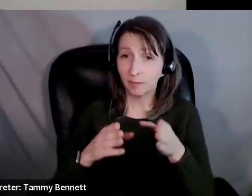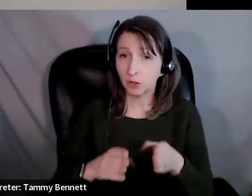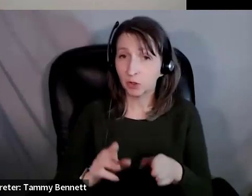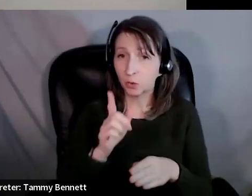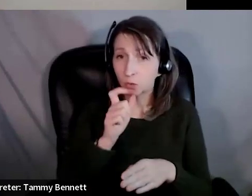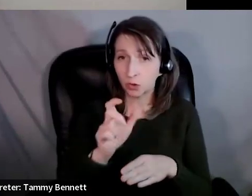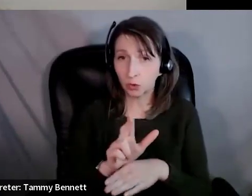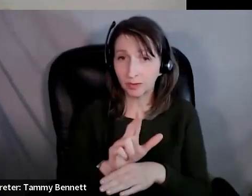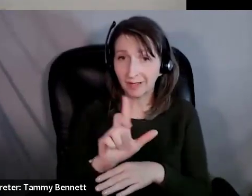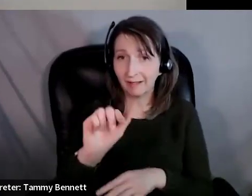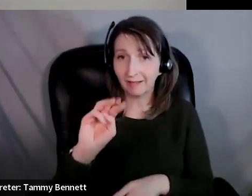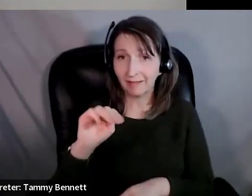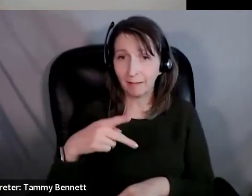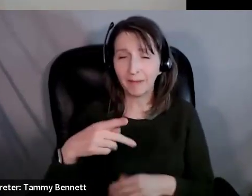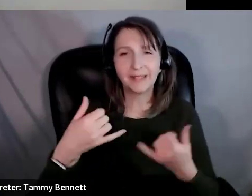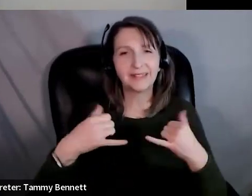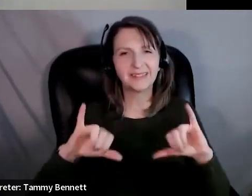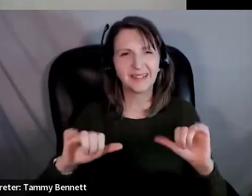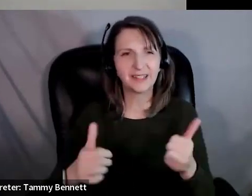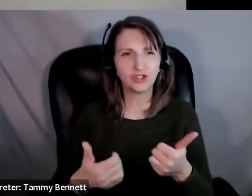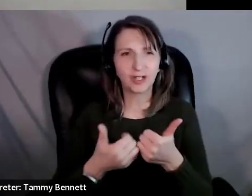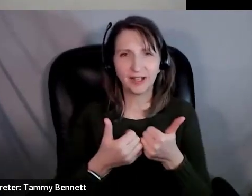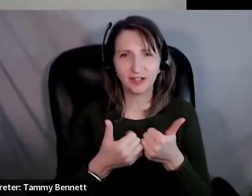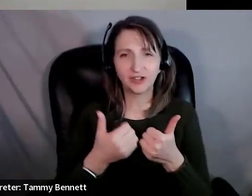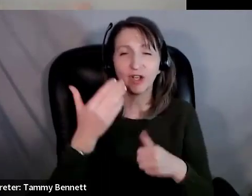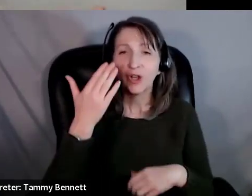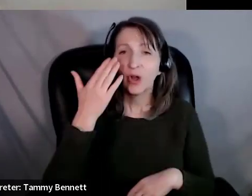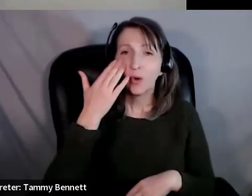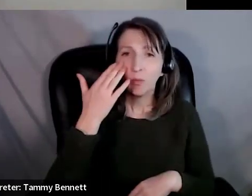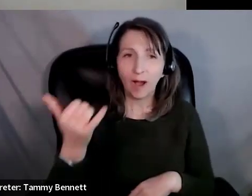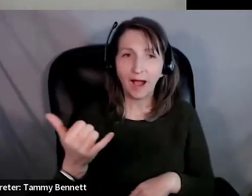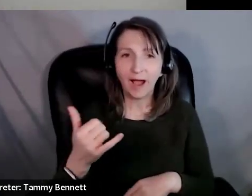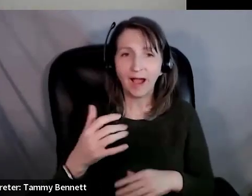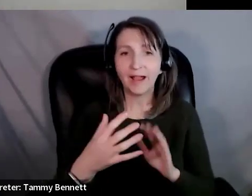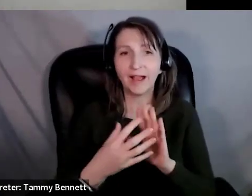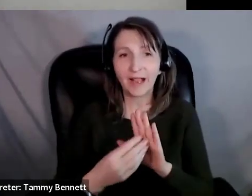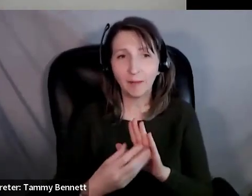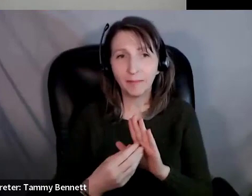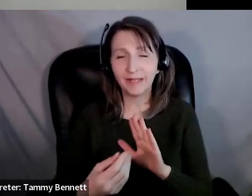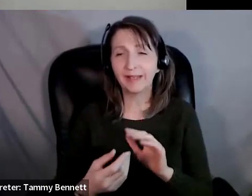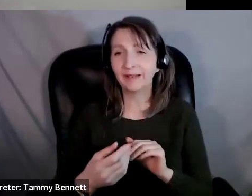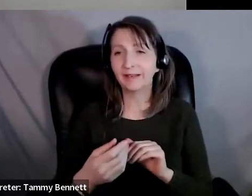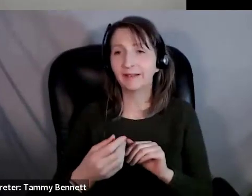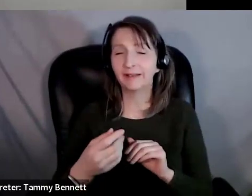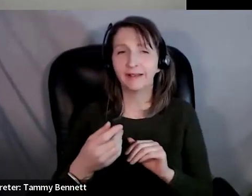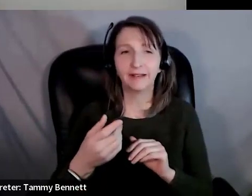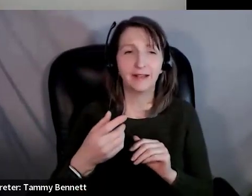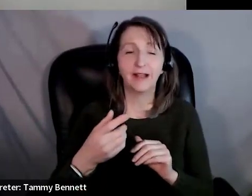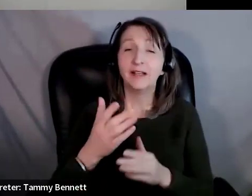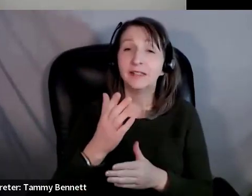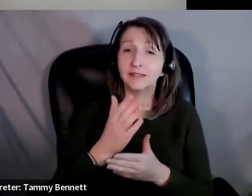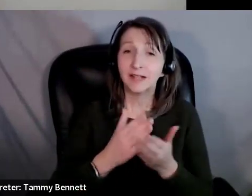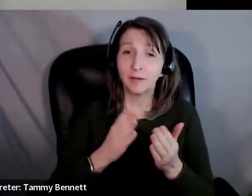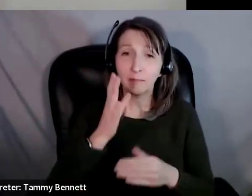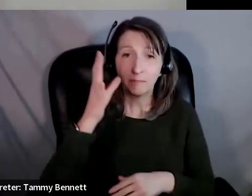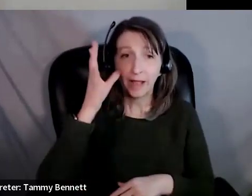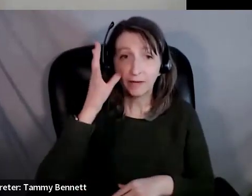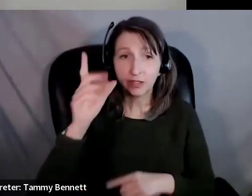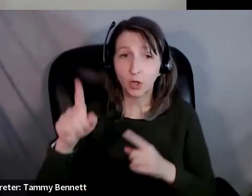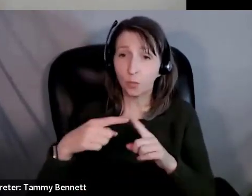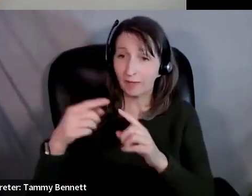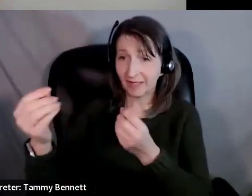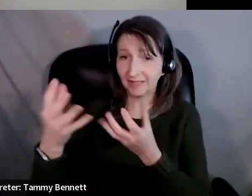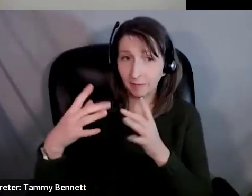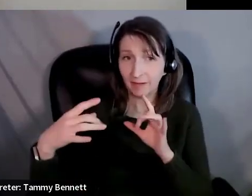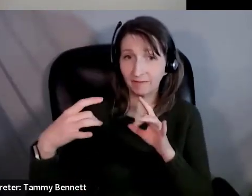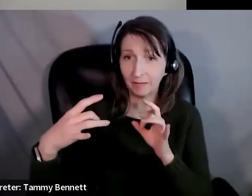still find it as a challenge because making copying and taking away buttons. And I have worked with parents who have very, I'm very happy when they give me that feedback and say,